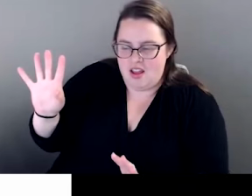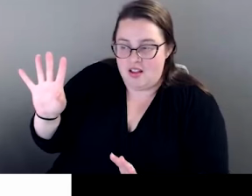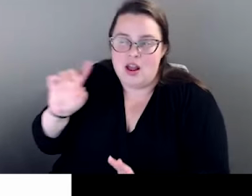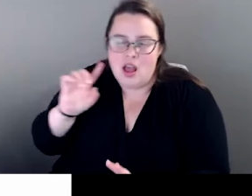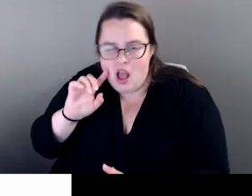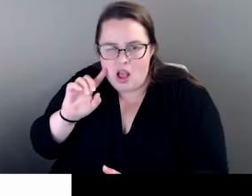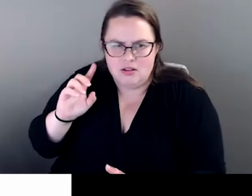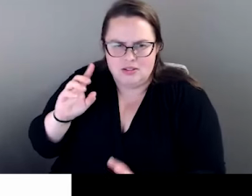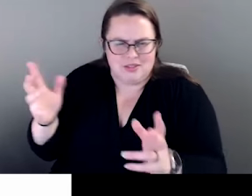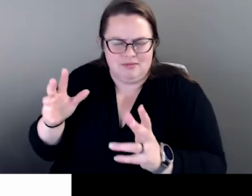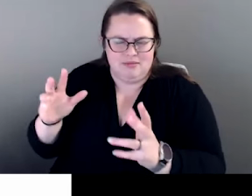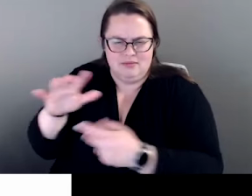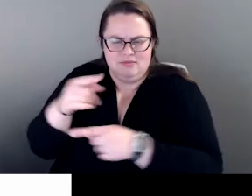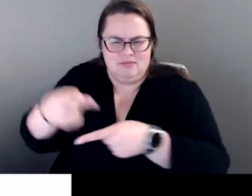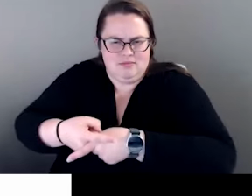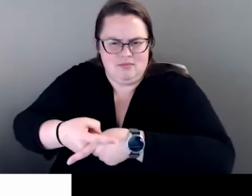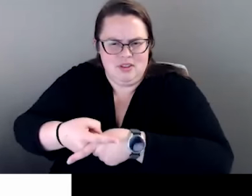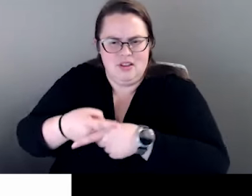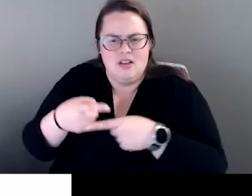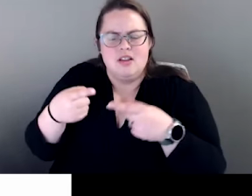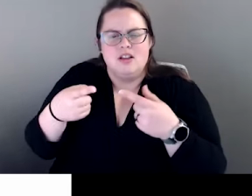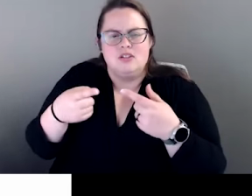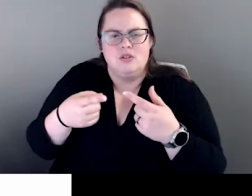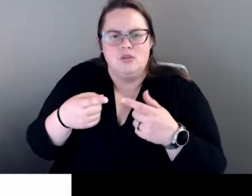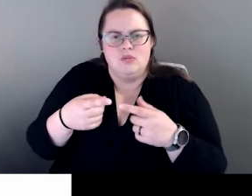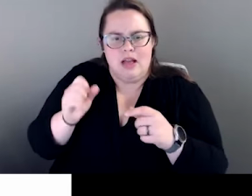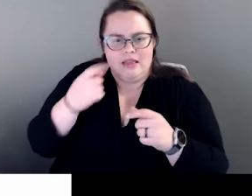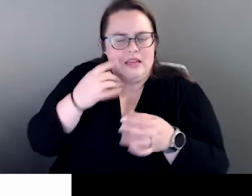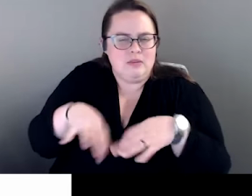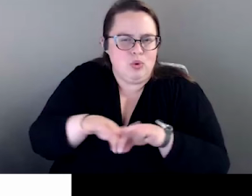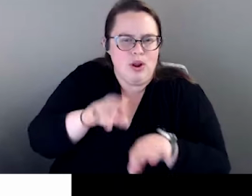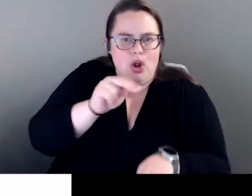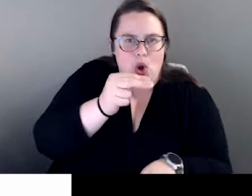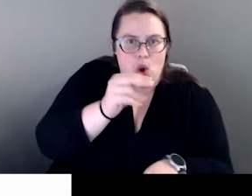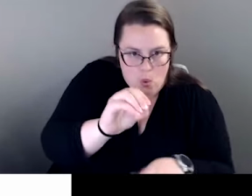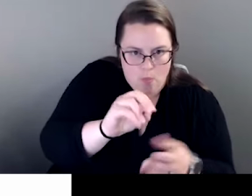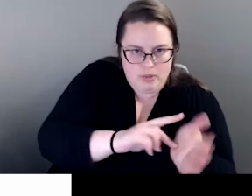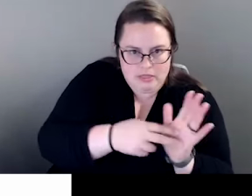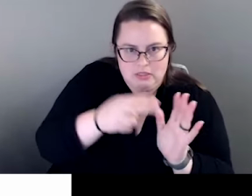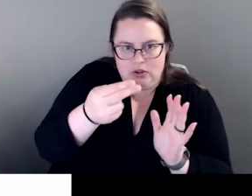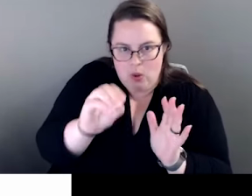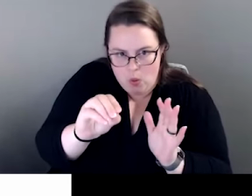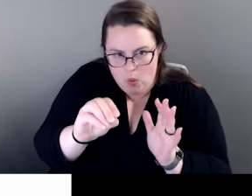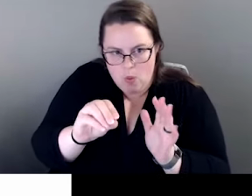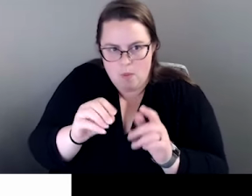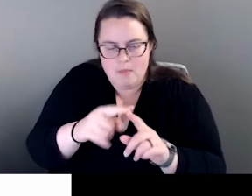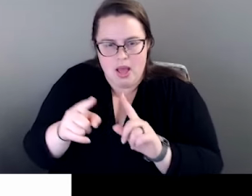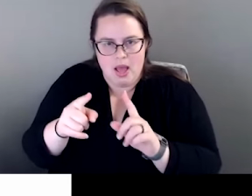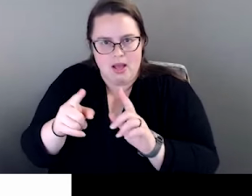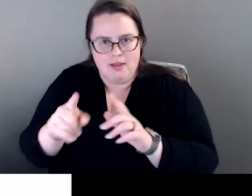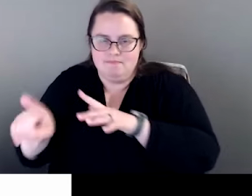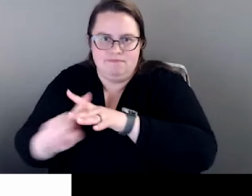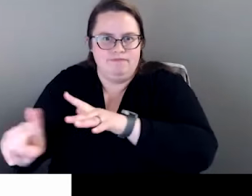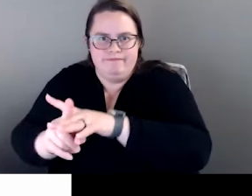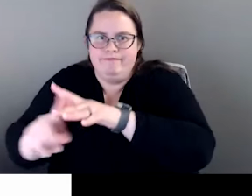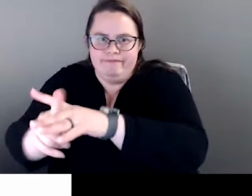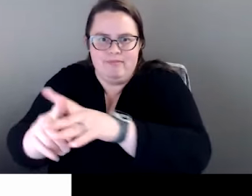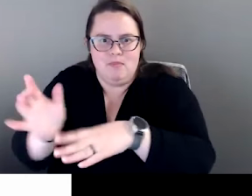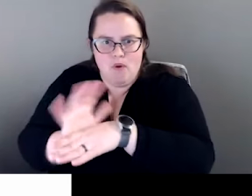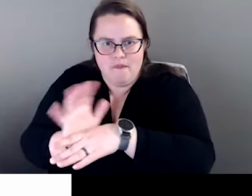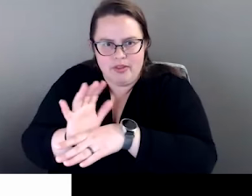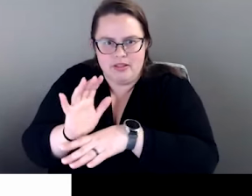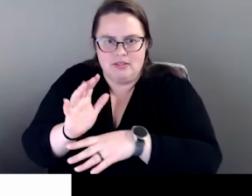And I mean, I think that a lot of times in our the movies and shows and things that they watch, the kids are